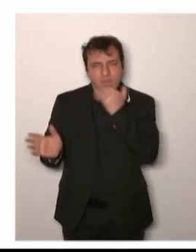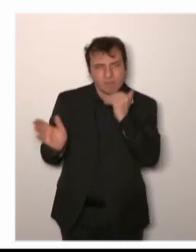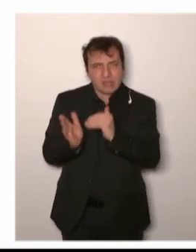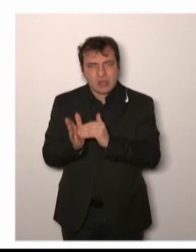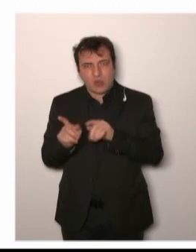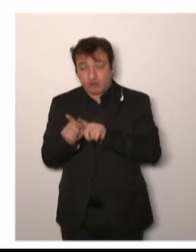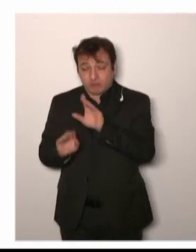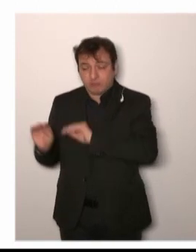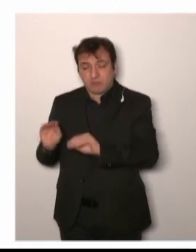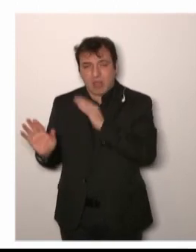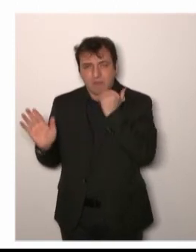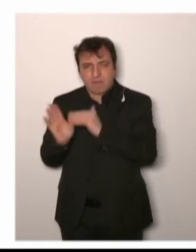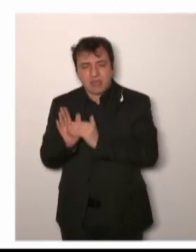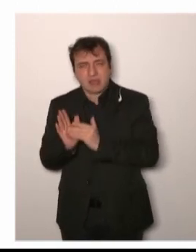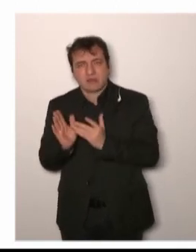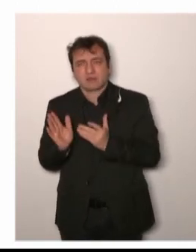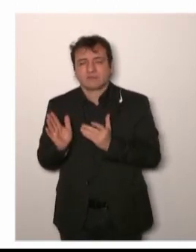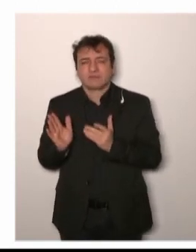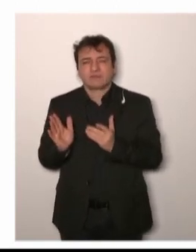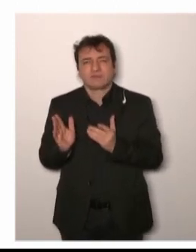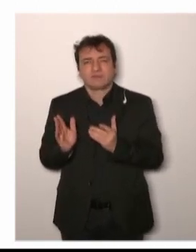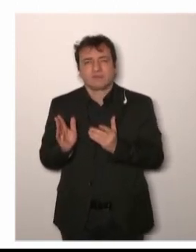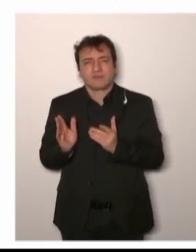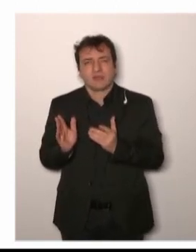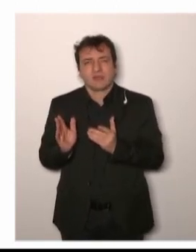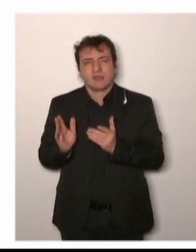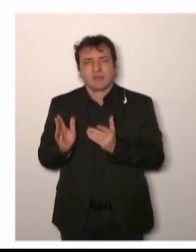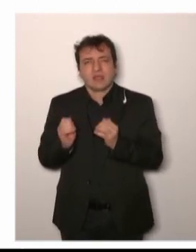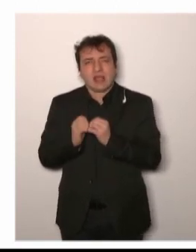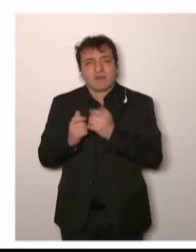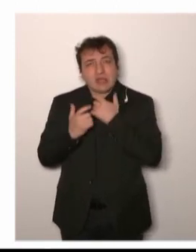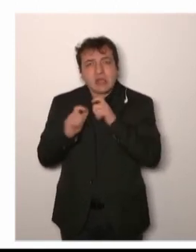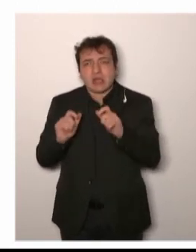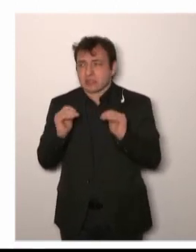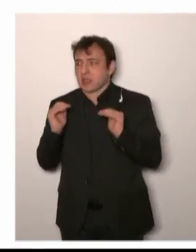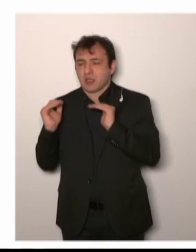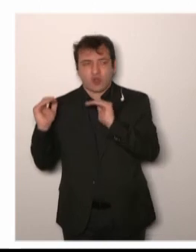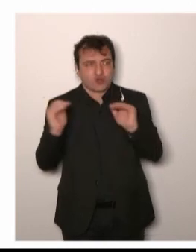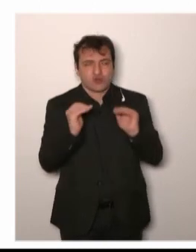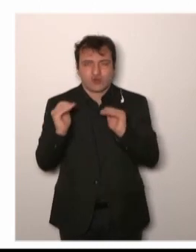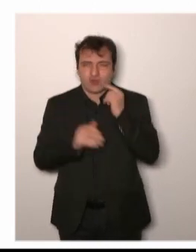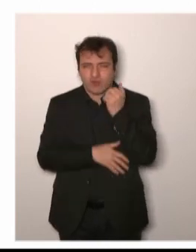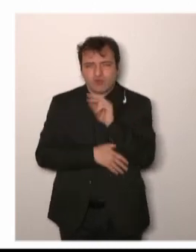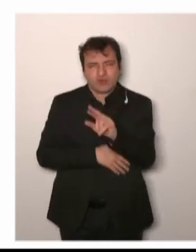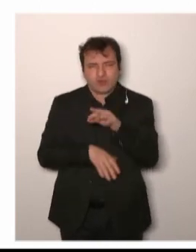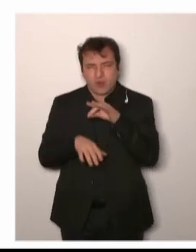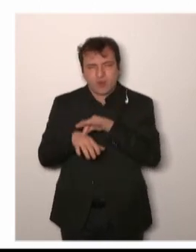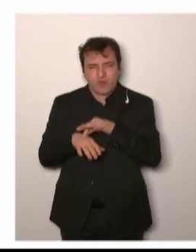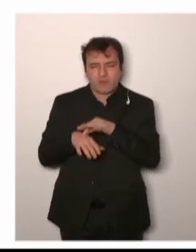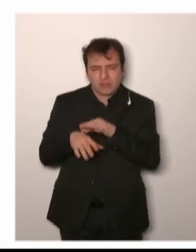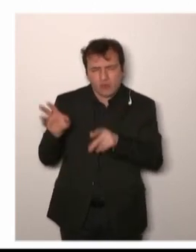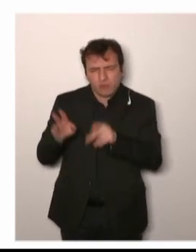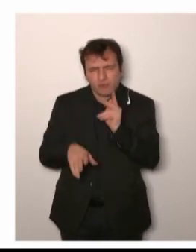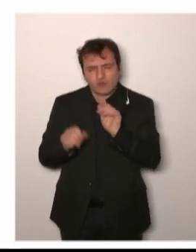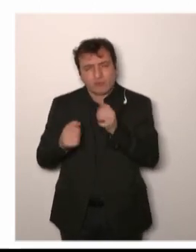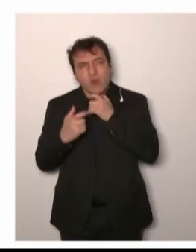the principle of equitable access, which will ensure that more patients have access to the latest, minimally